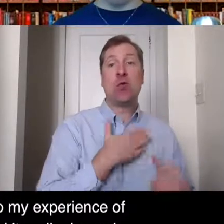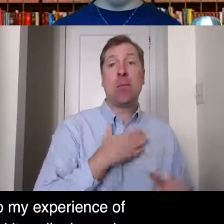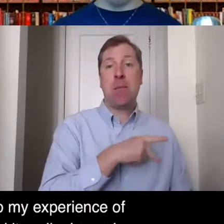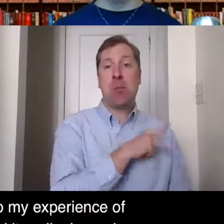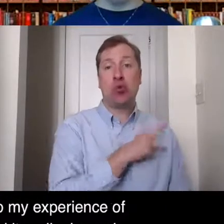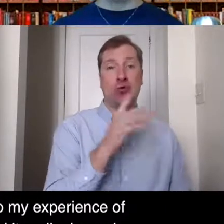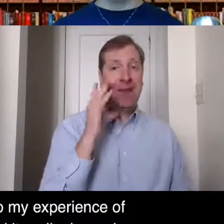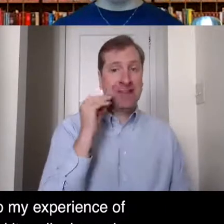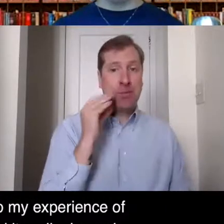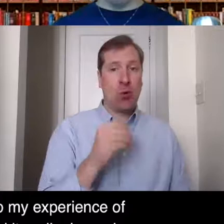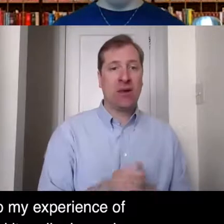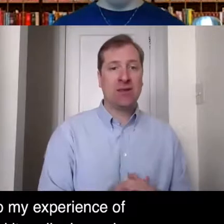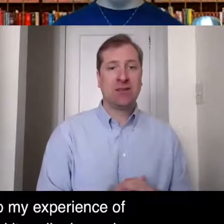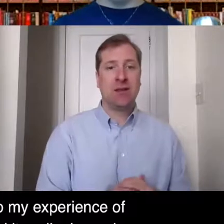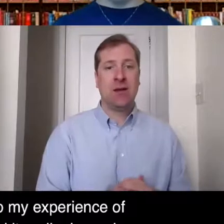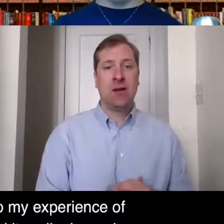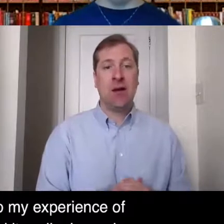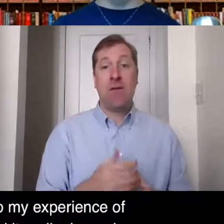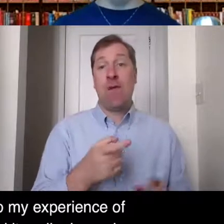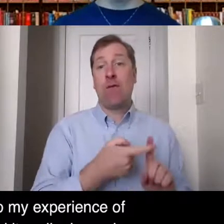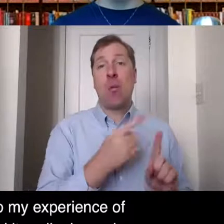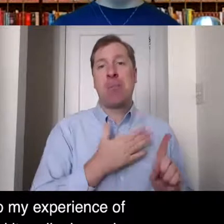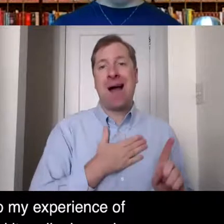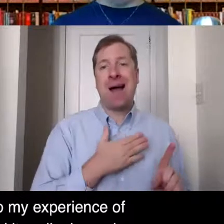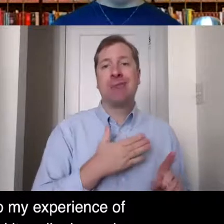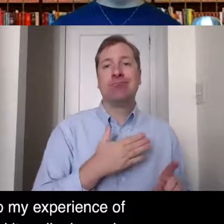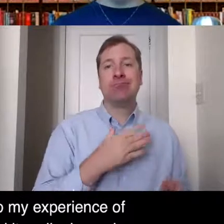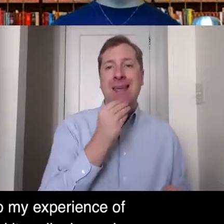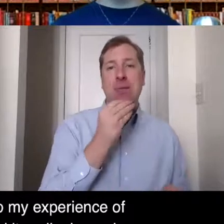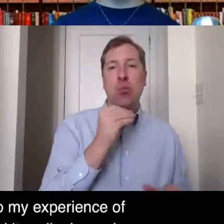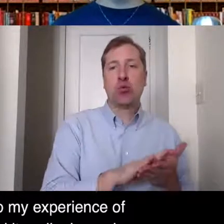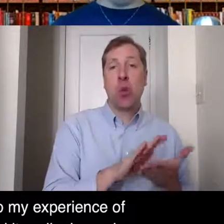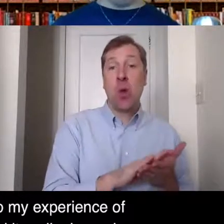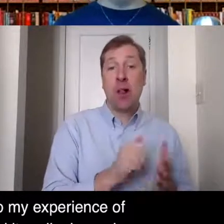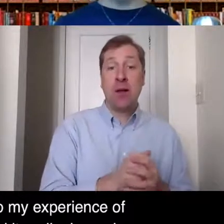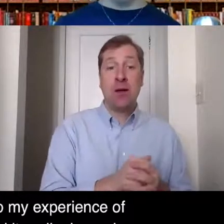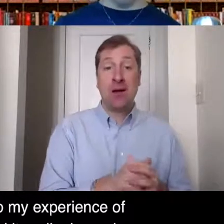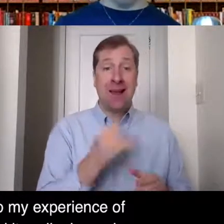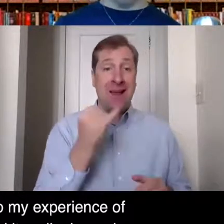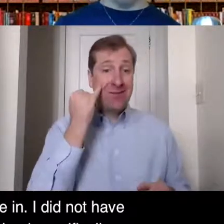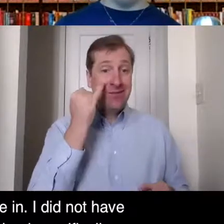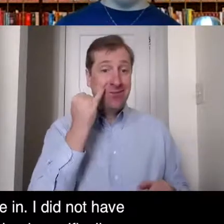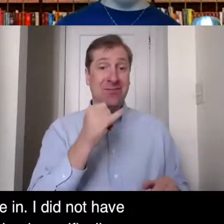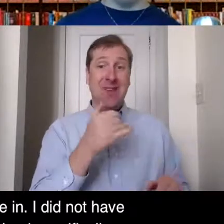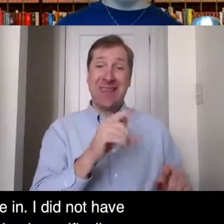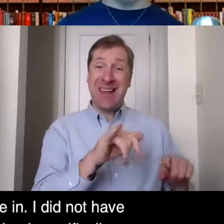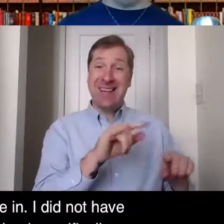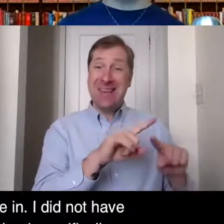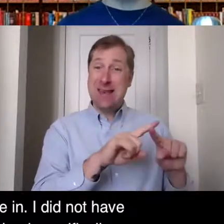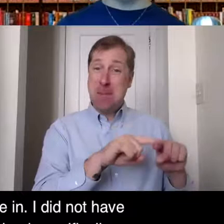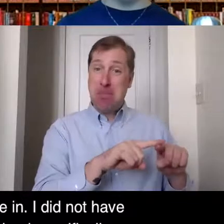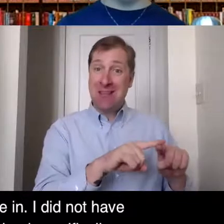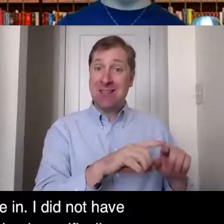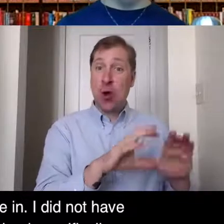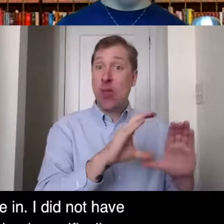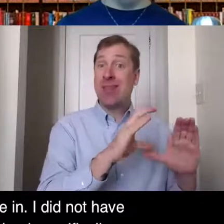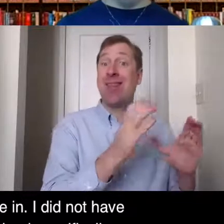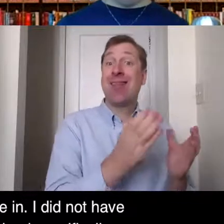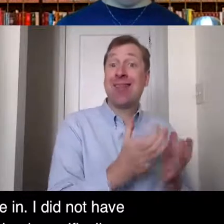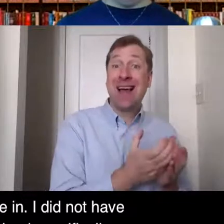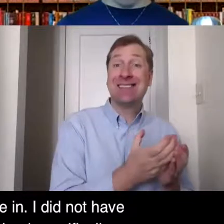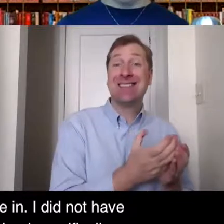experience of my rabbinical school. And it really depends on the classes that you're